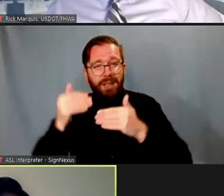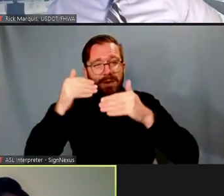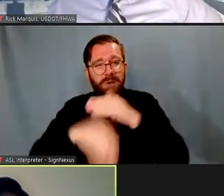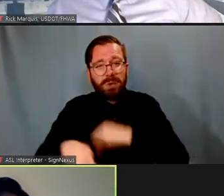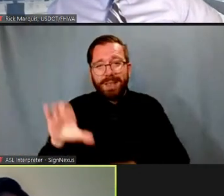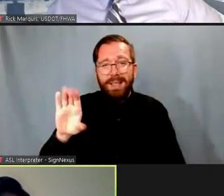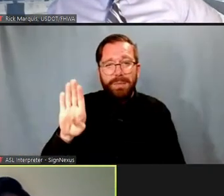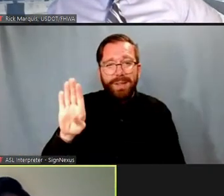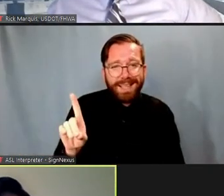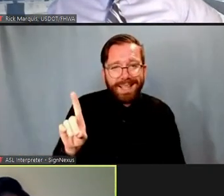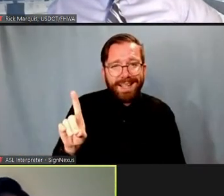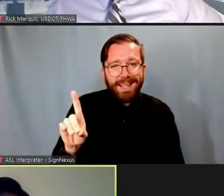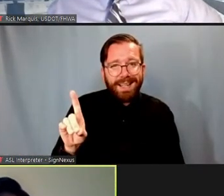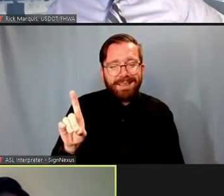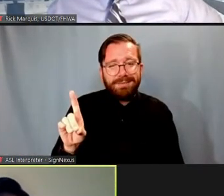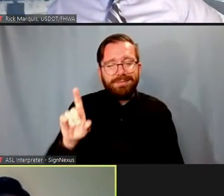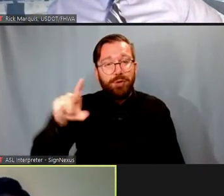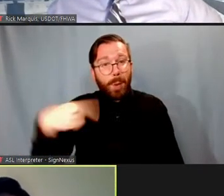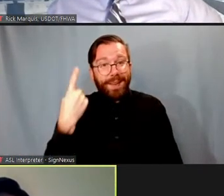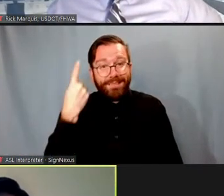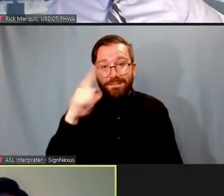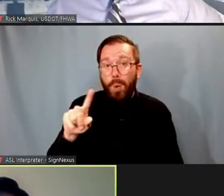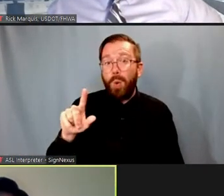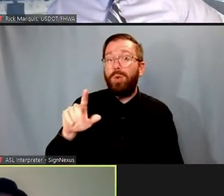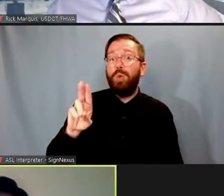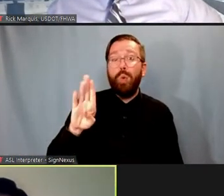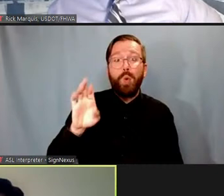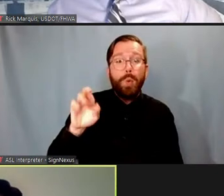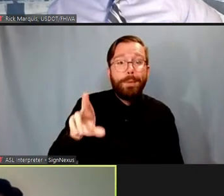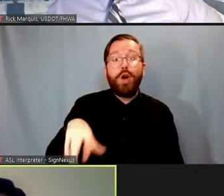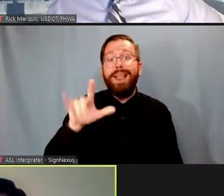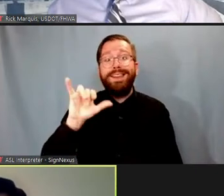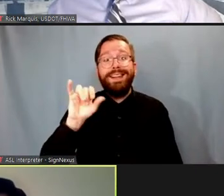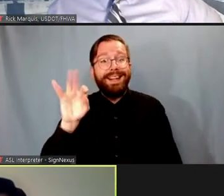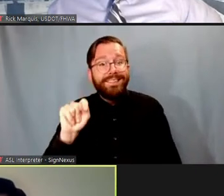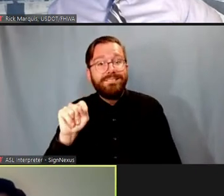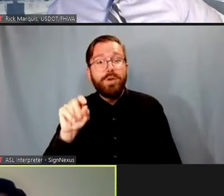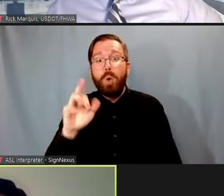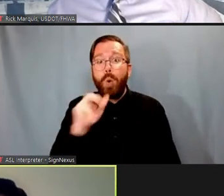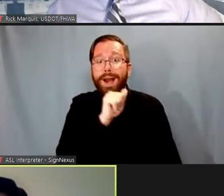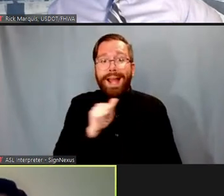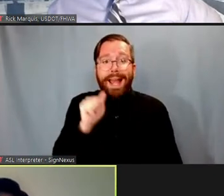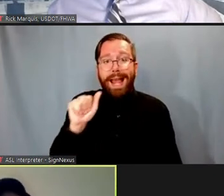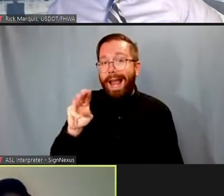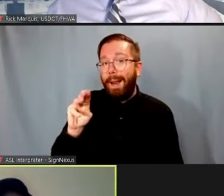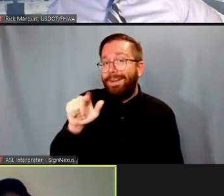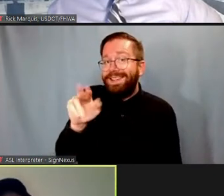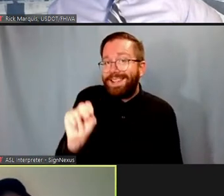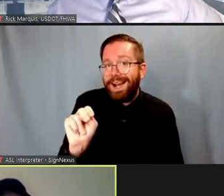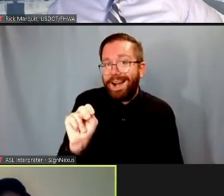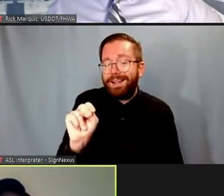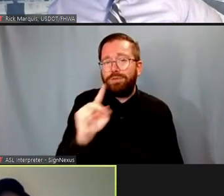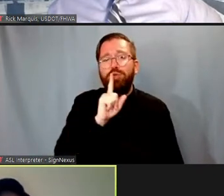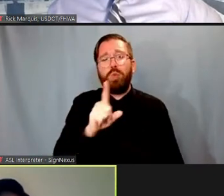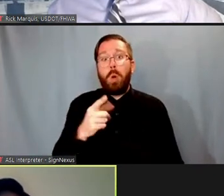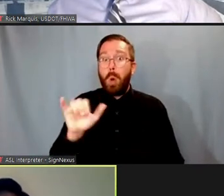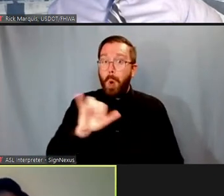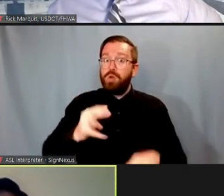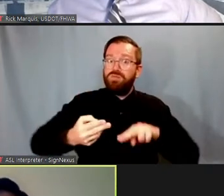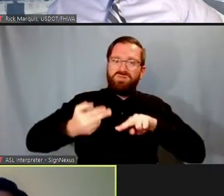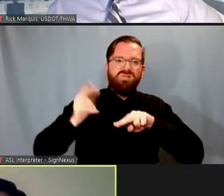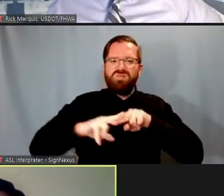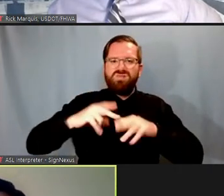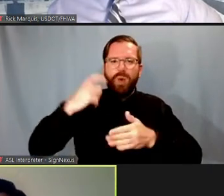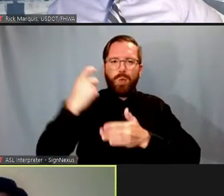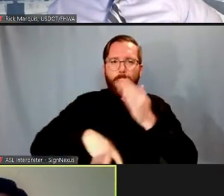create carve outs for uber lyft and amazon while further straining our supply chains with sky high rates for trucks scenario